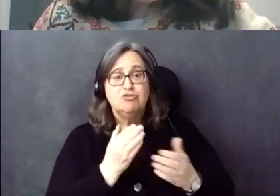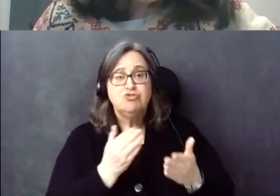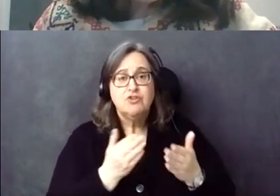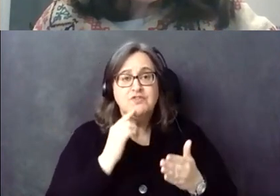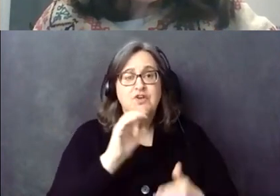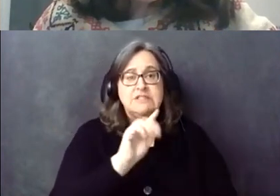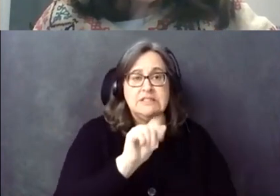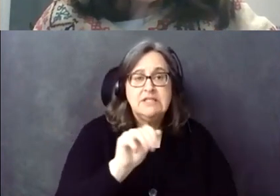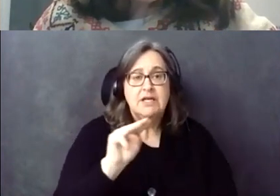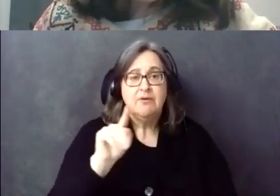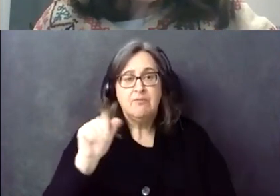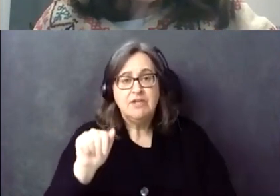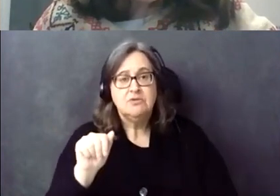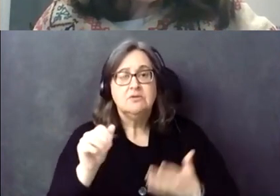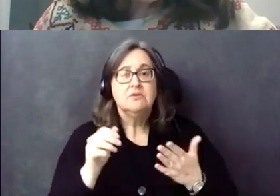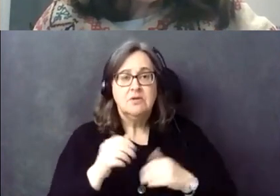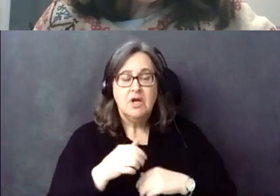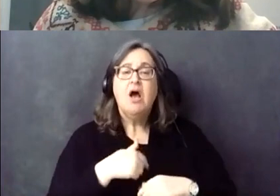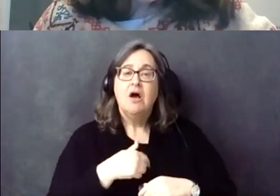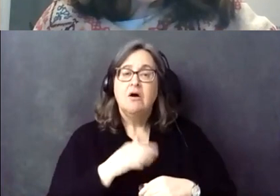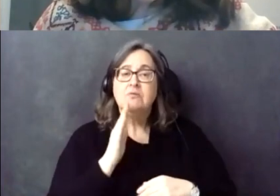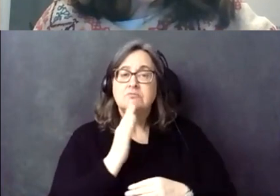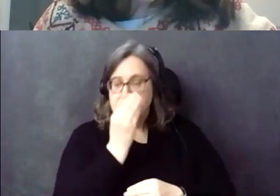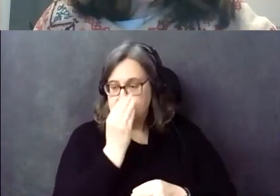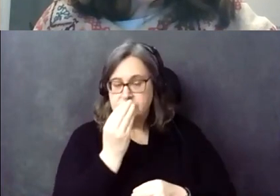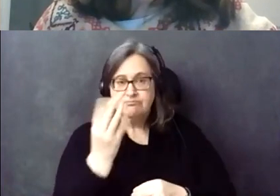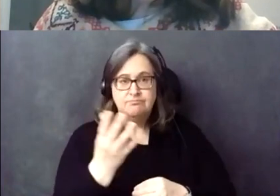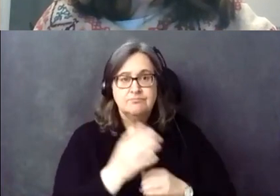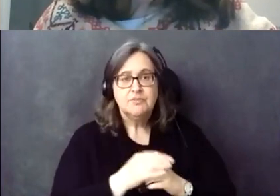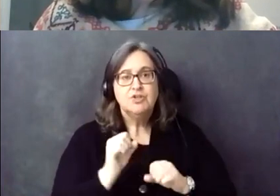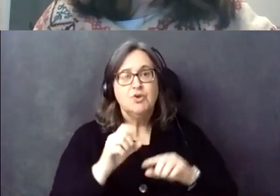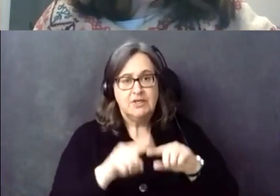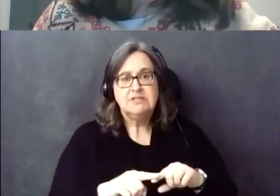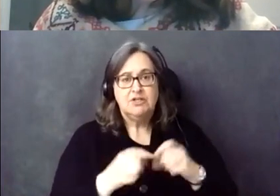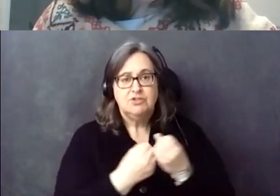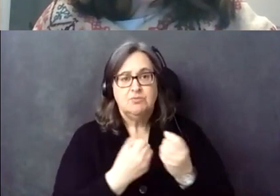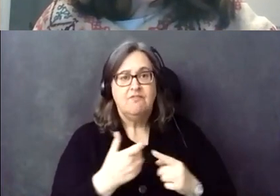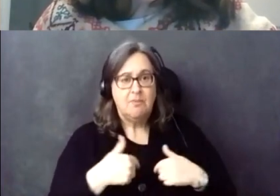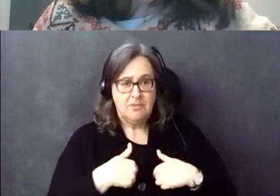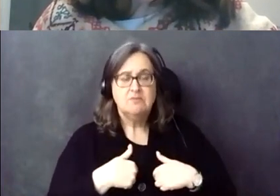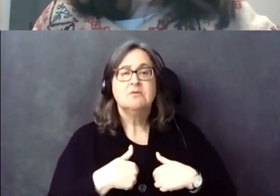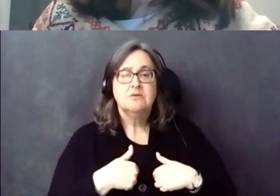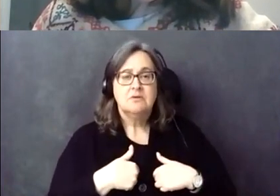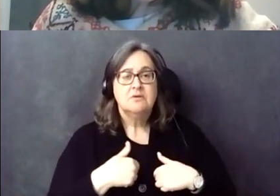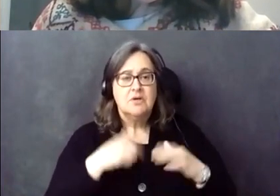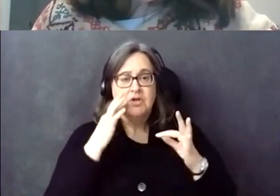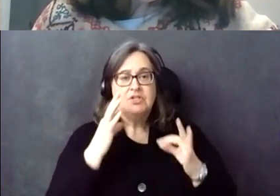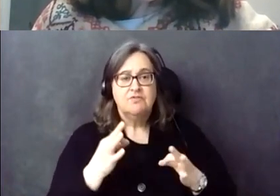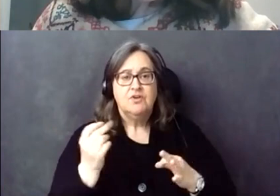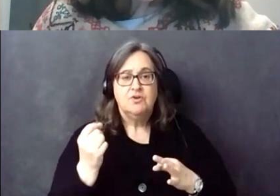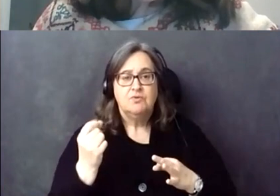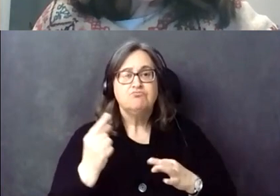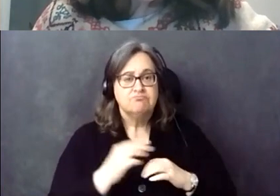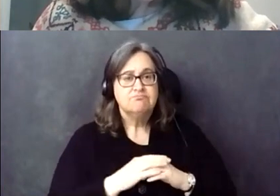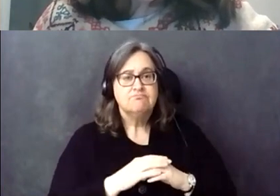you know, the services of Metro and CTA at the state level. And I would certainly say to you that you can count on that support for me. And I definitely understand